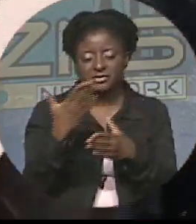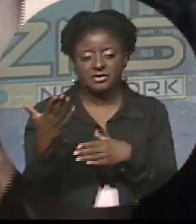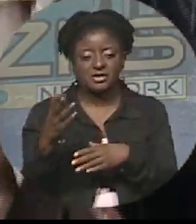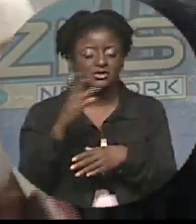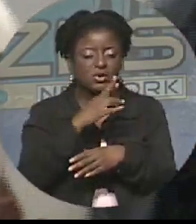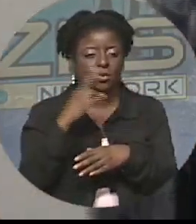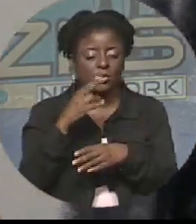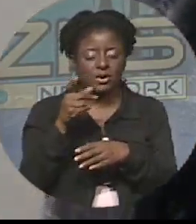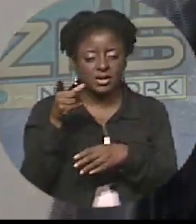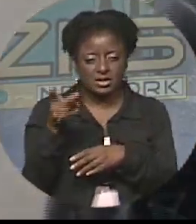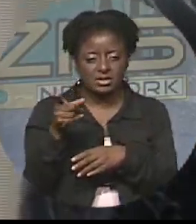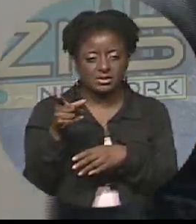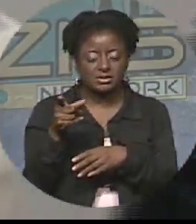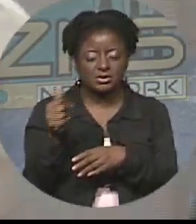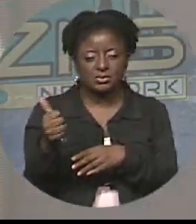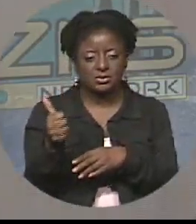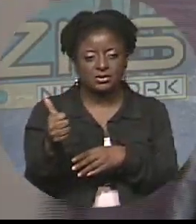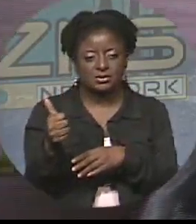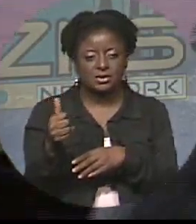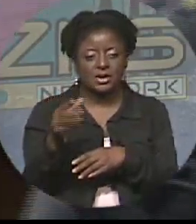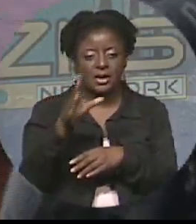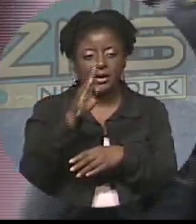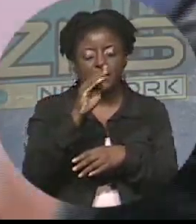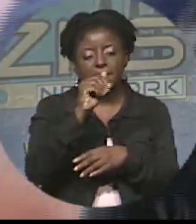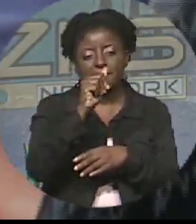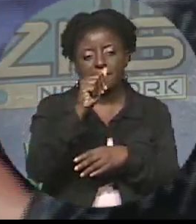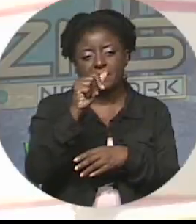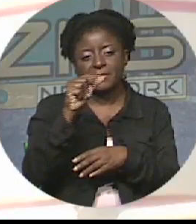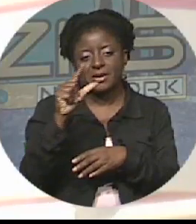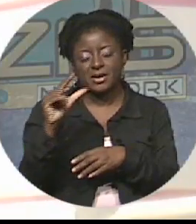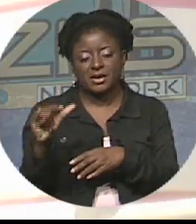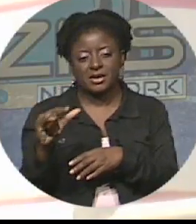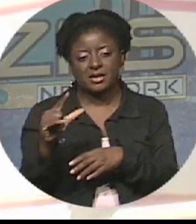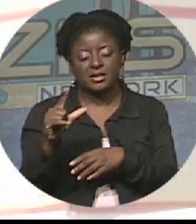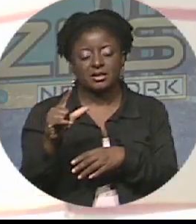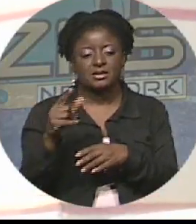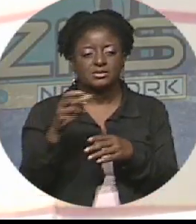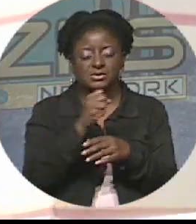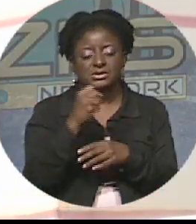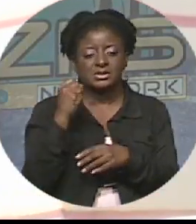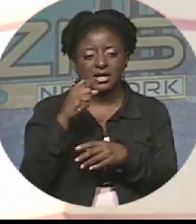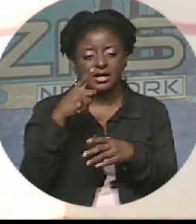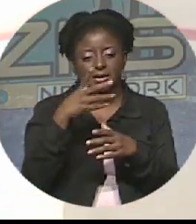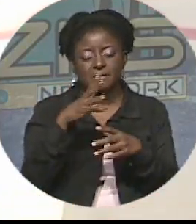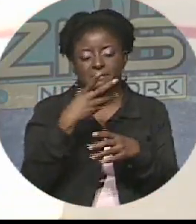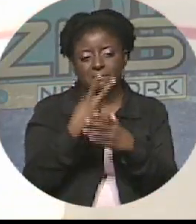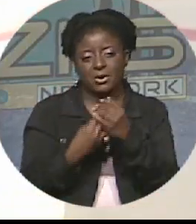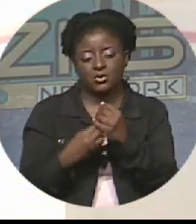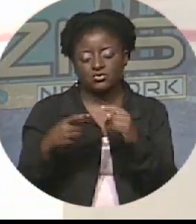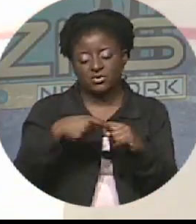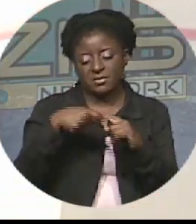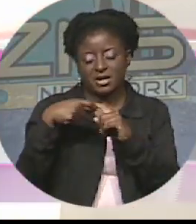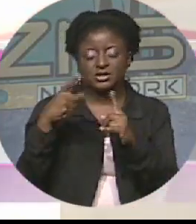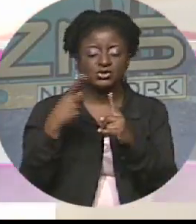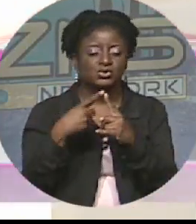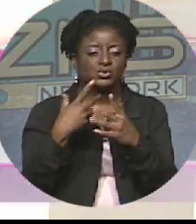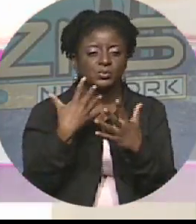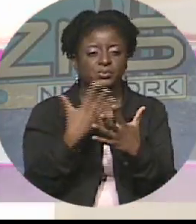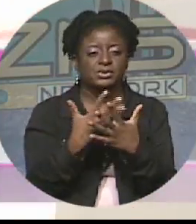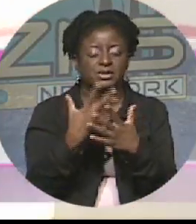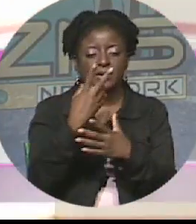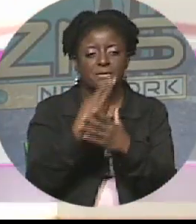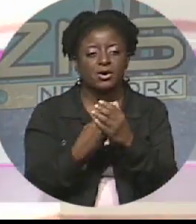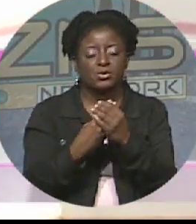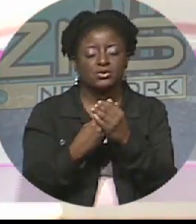his. Now, bail was denied, and they were both remanded to prison. Now, both of the defendants will return to court next Friday for the court to consider